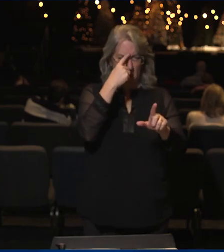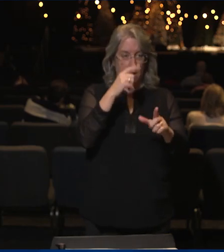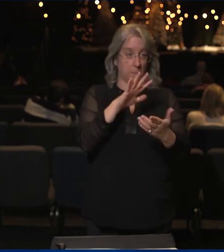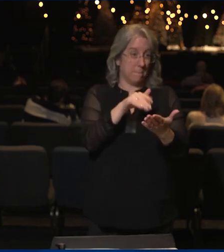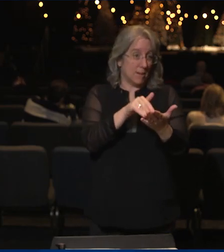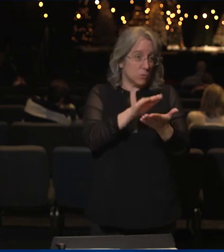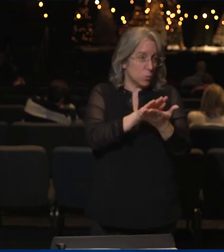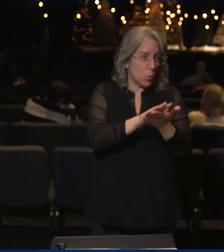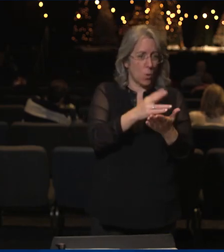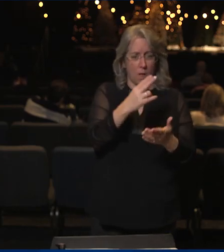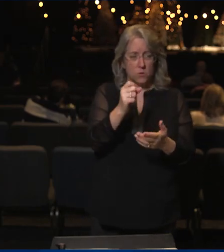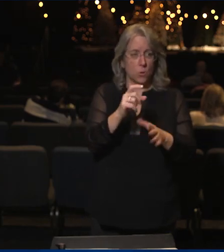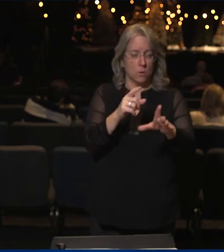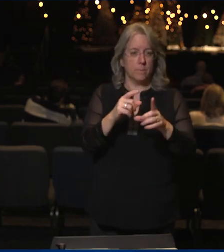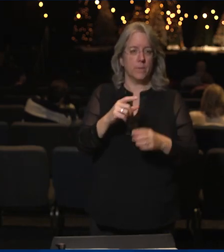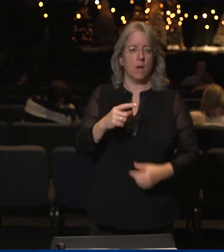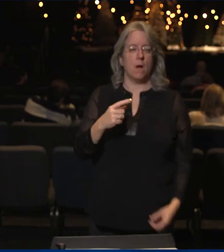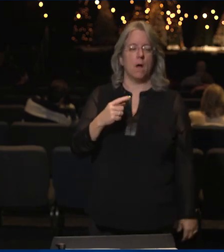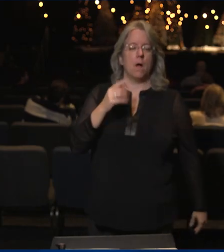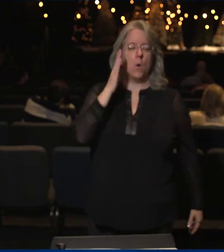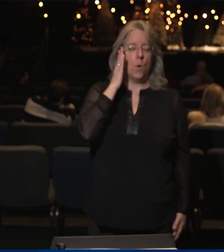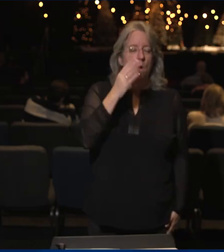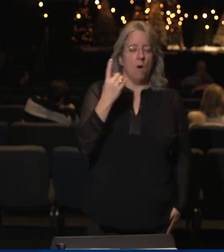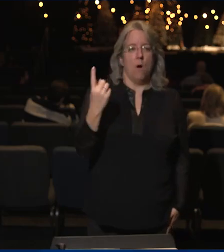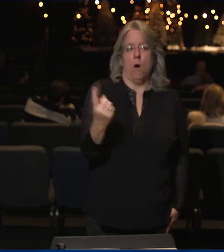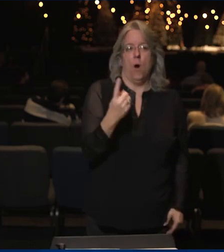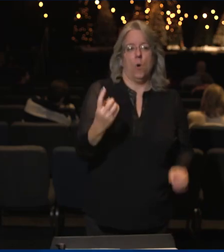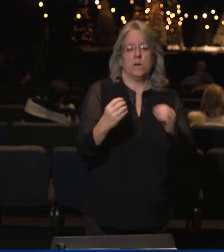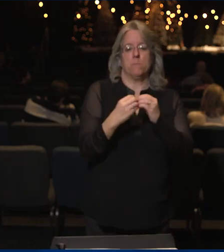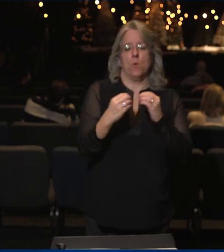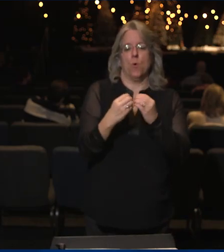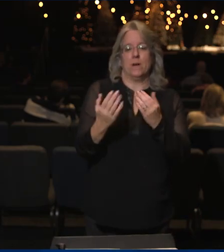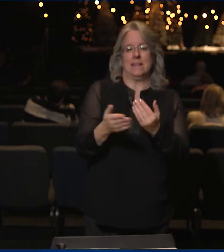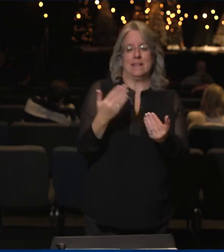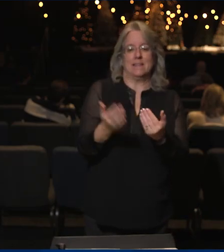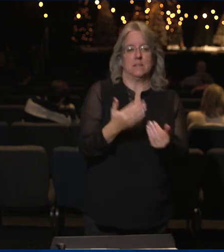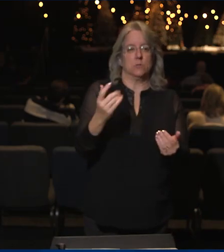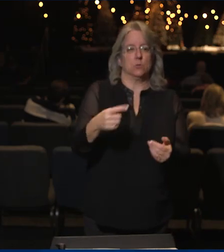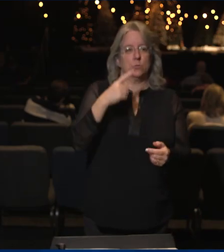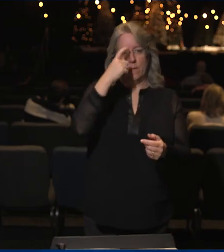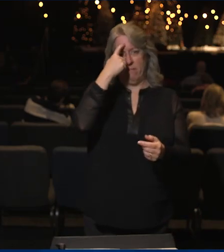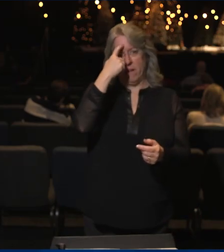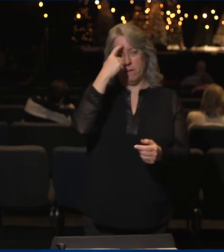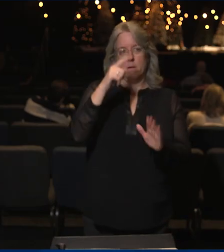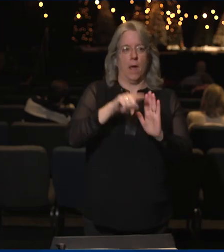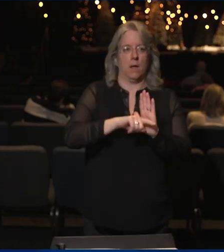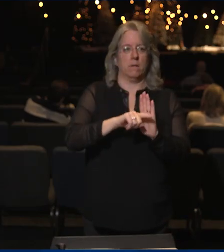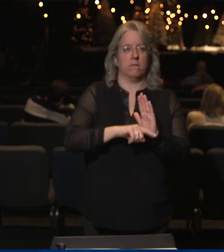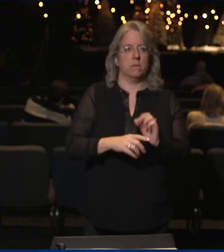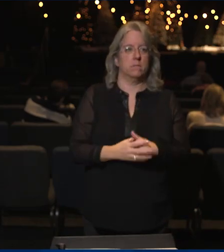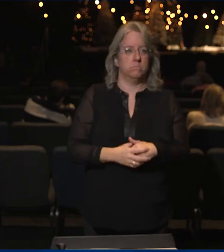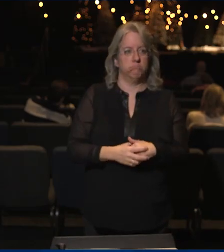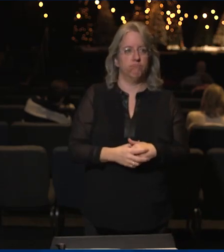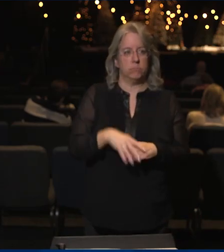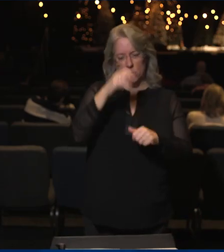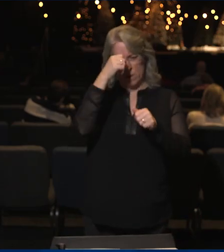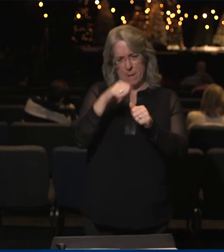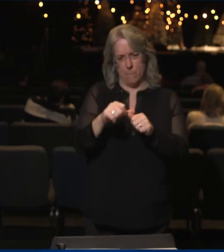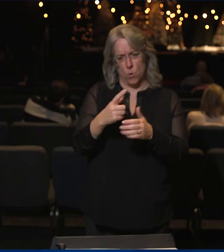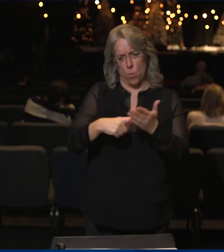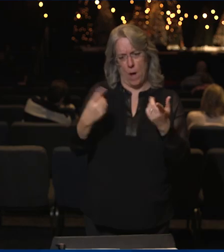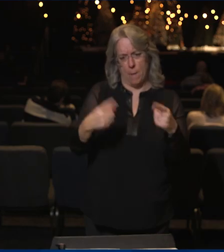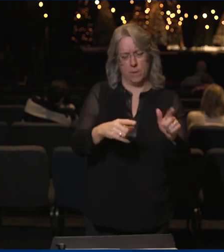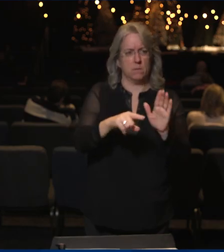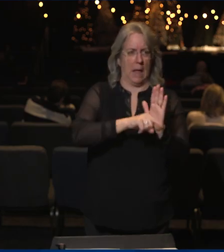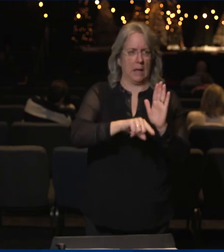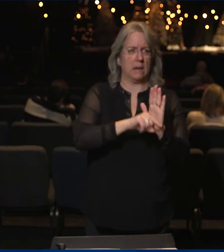school or in high school. It will always be easier for you to recall the negative. It'll always be easier for you